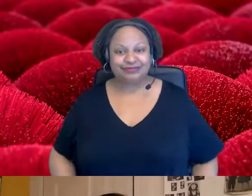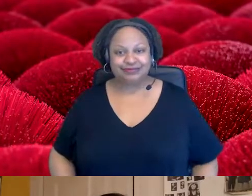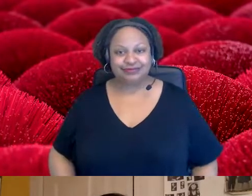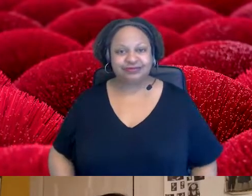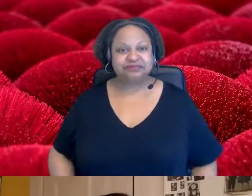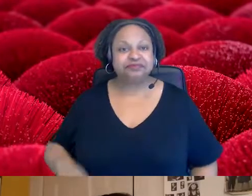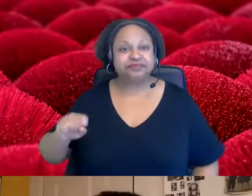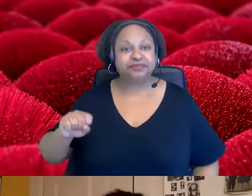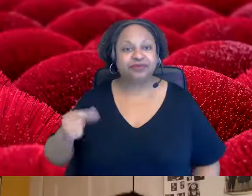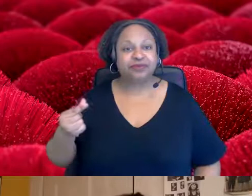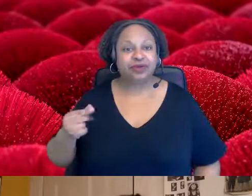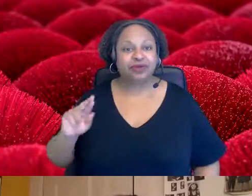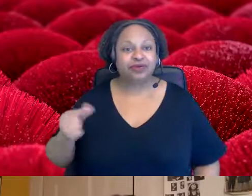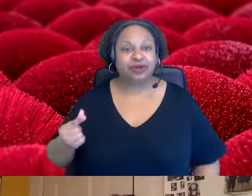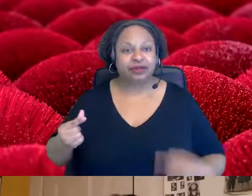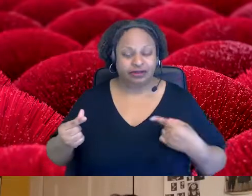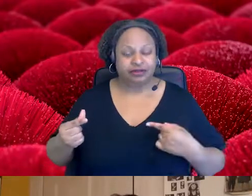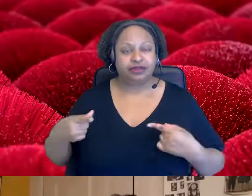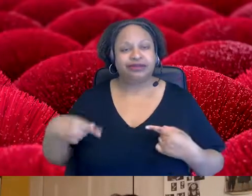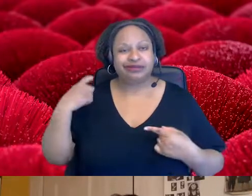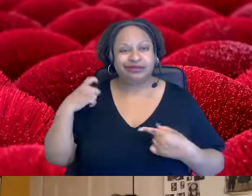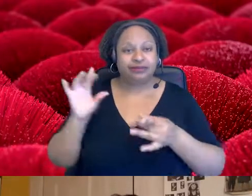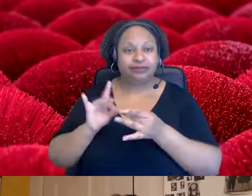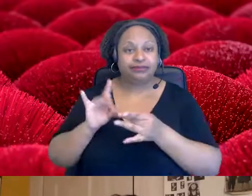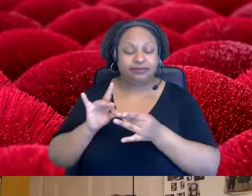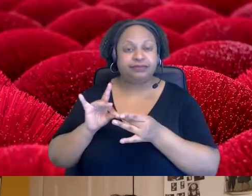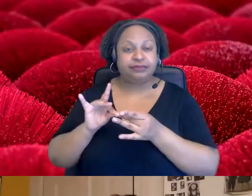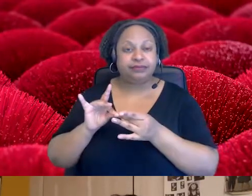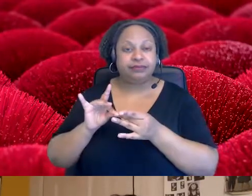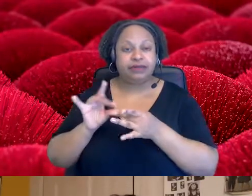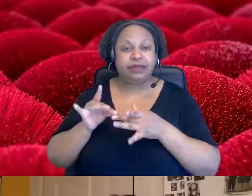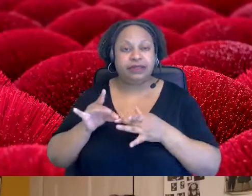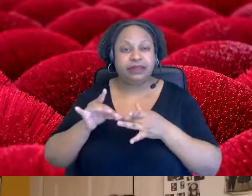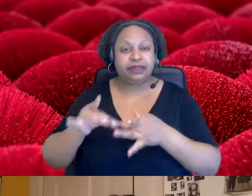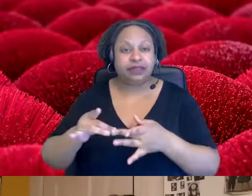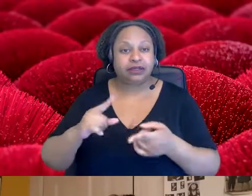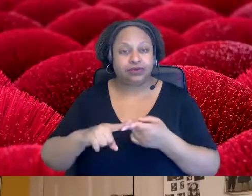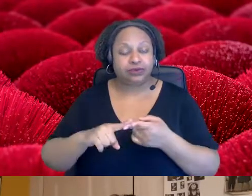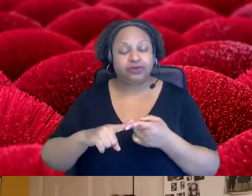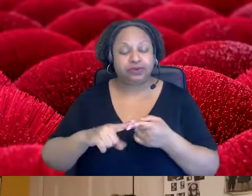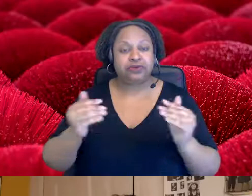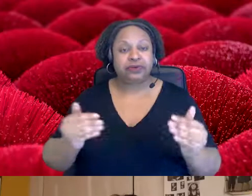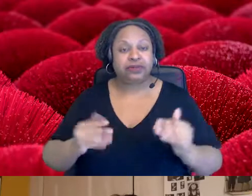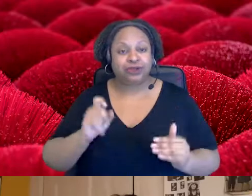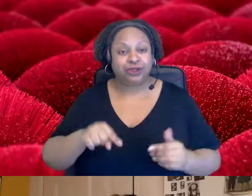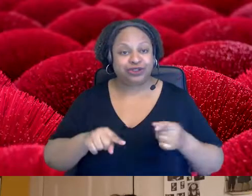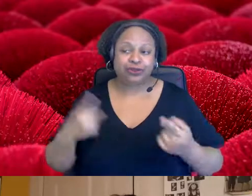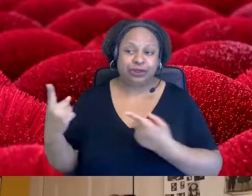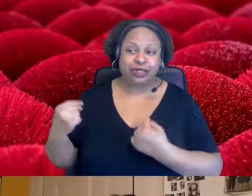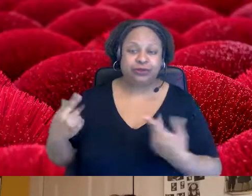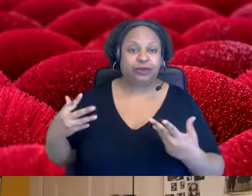Greg, you brought us to one of the, you know, kind of like pre-answered one of the questions that I have